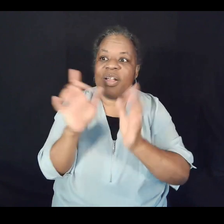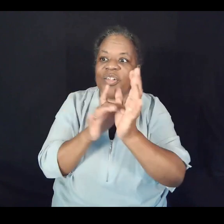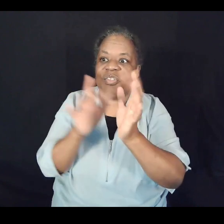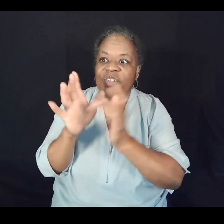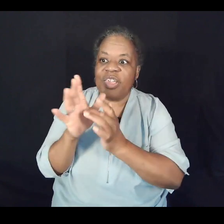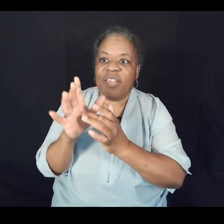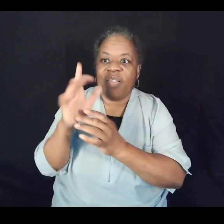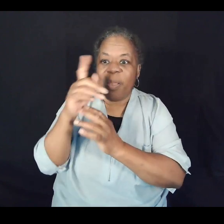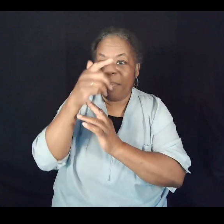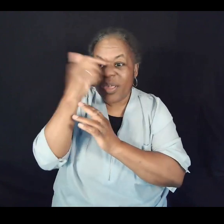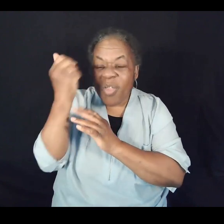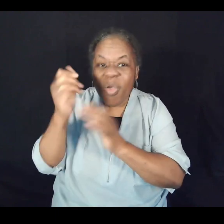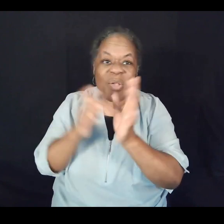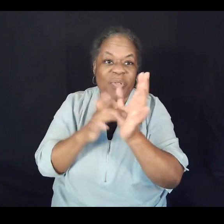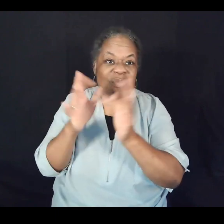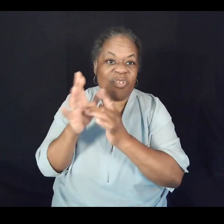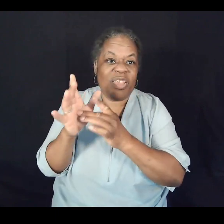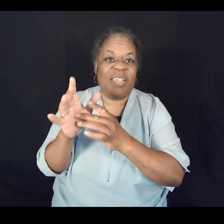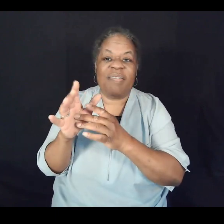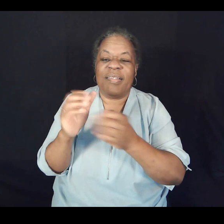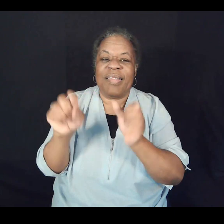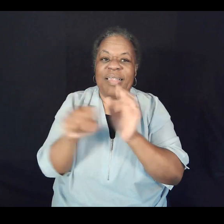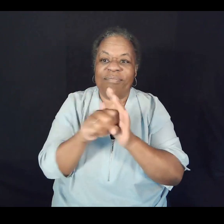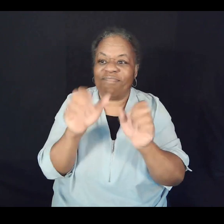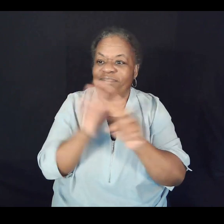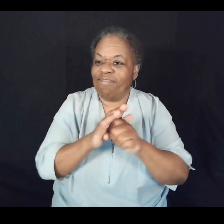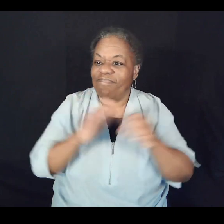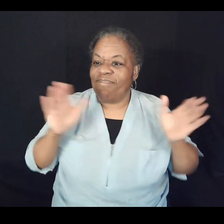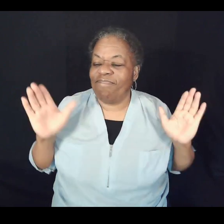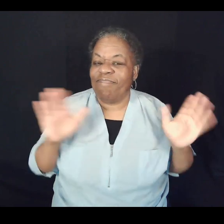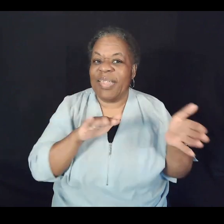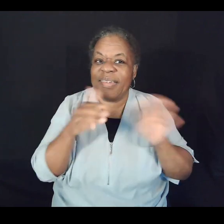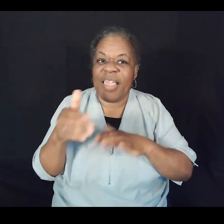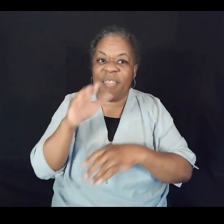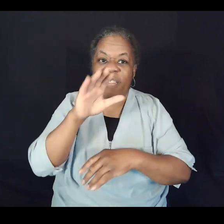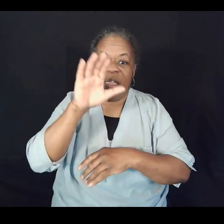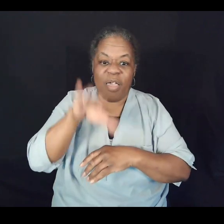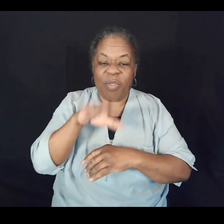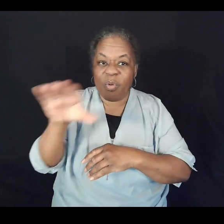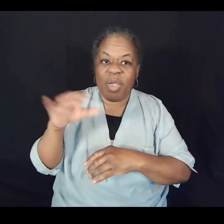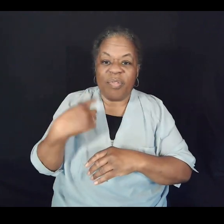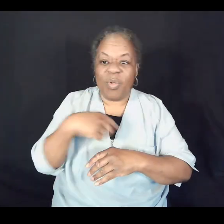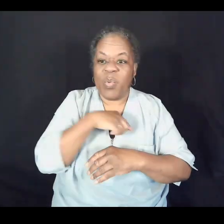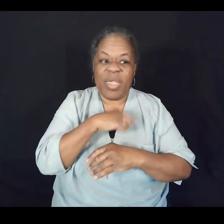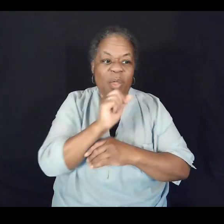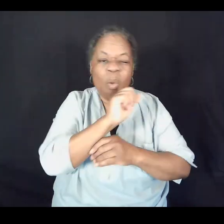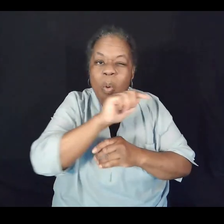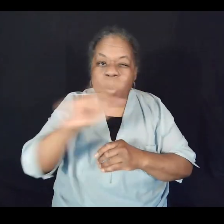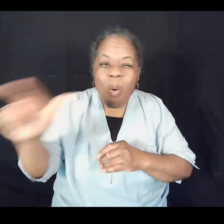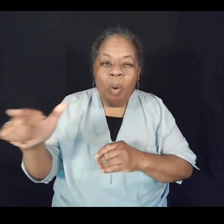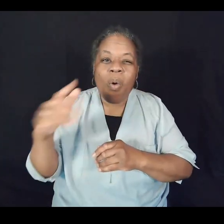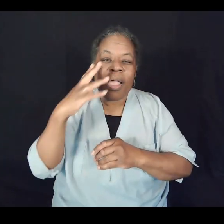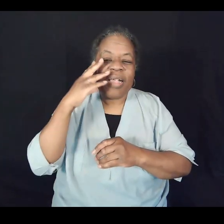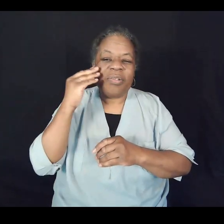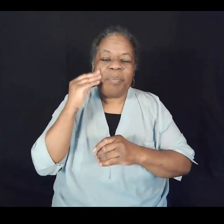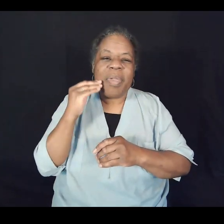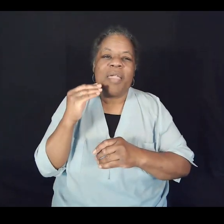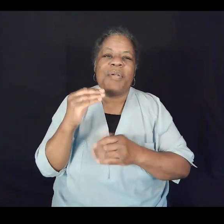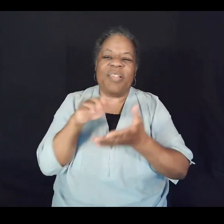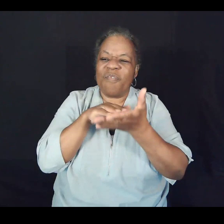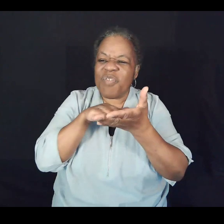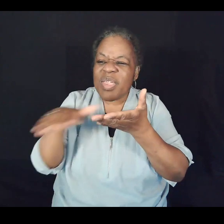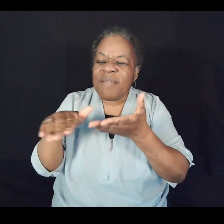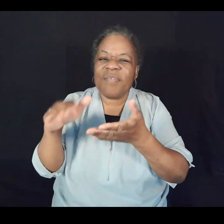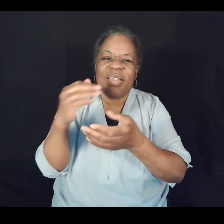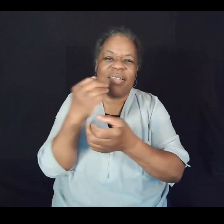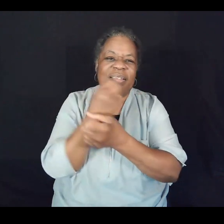Jesus' work on the cross, we can all experience complete goodness, forgiveness, salvation,